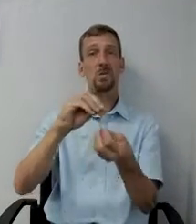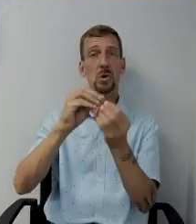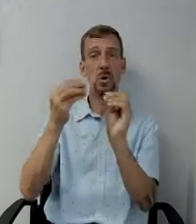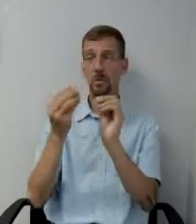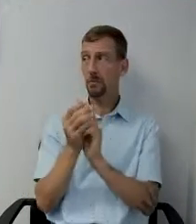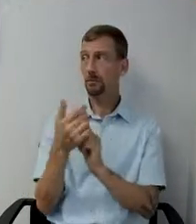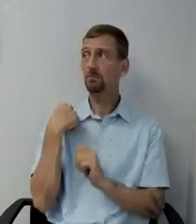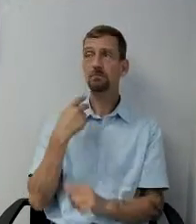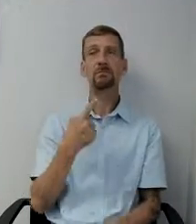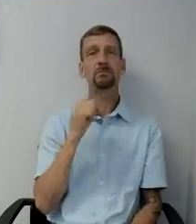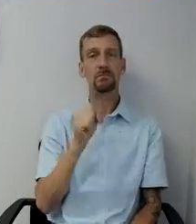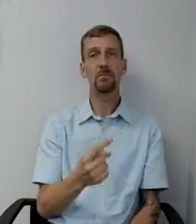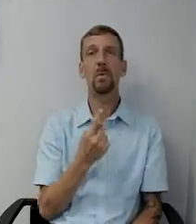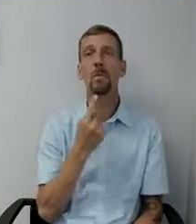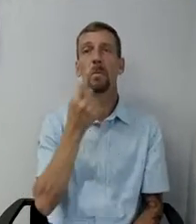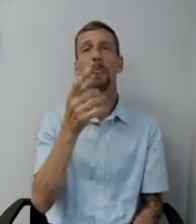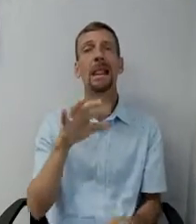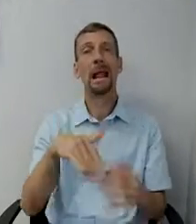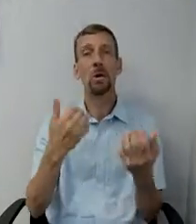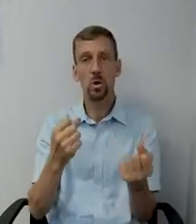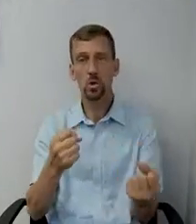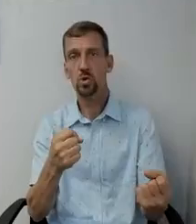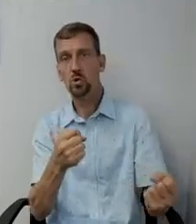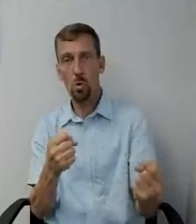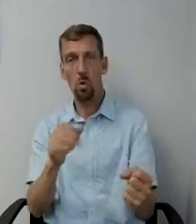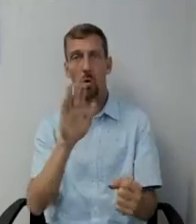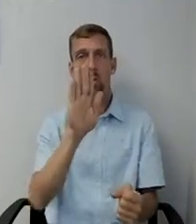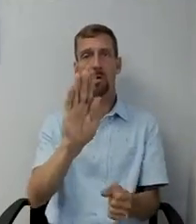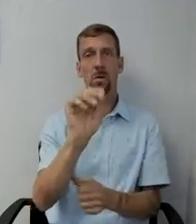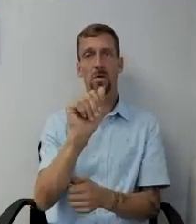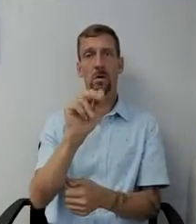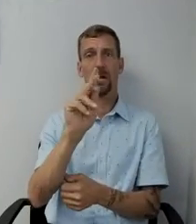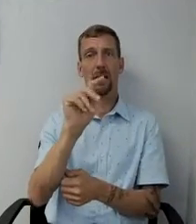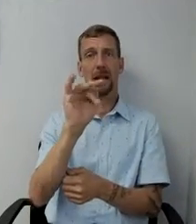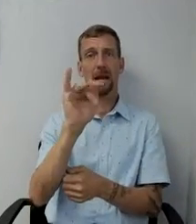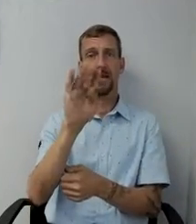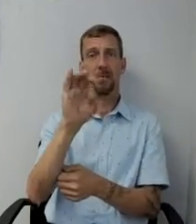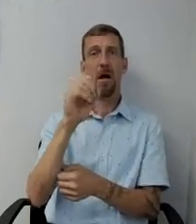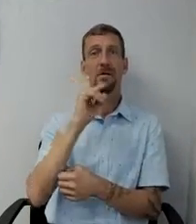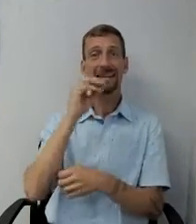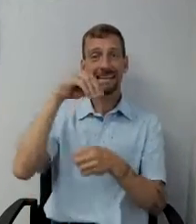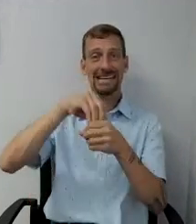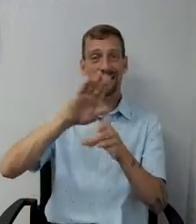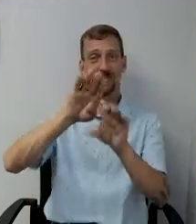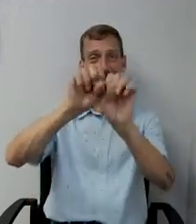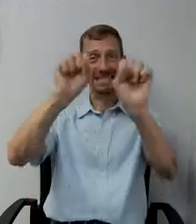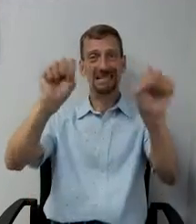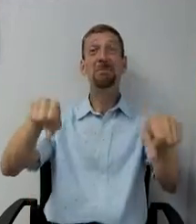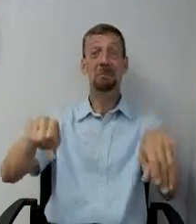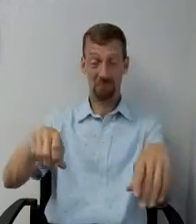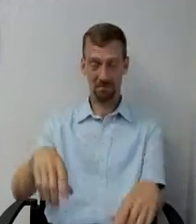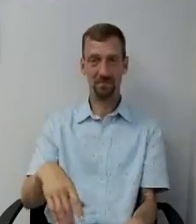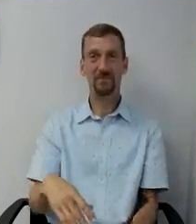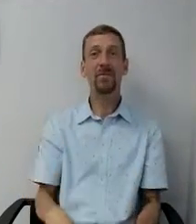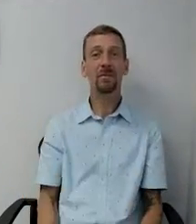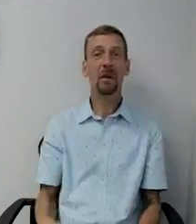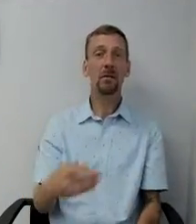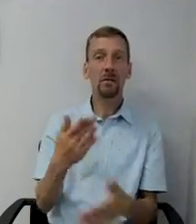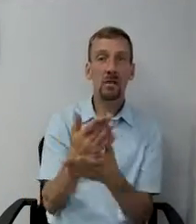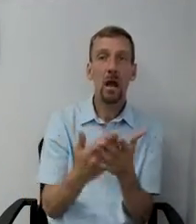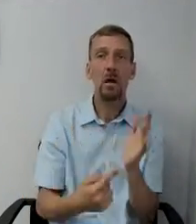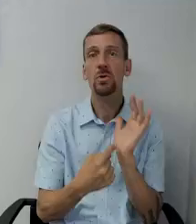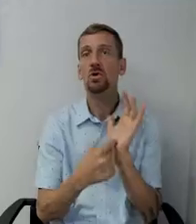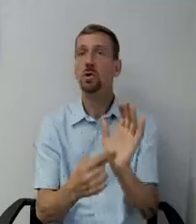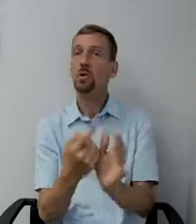you just how strong the antibody is in your system, versus you show